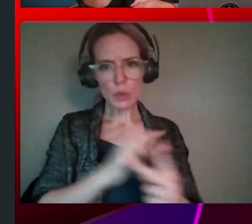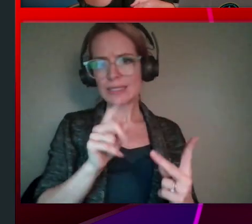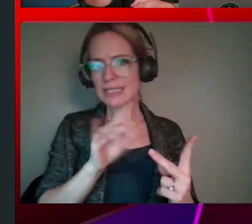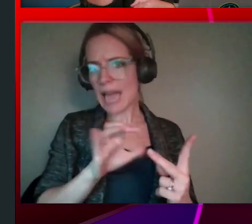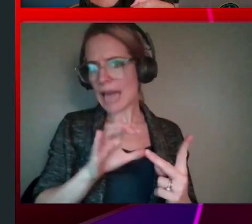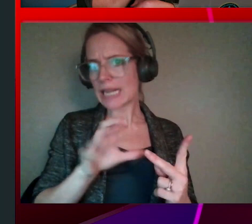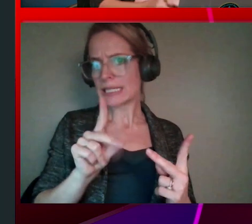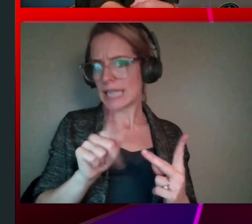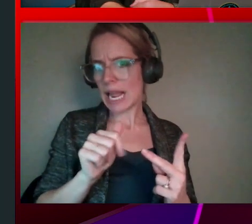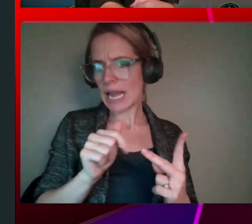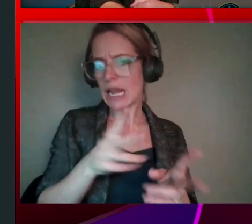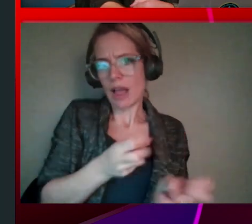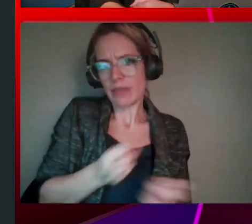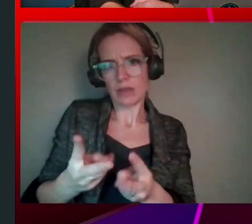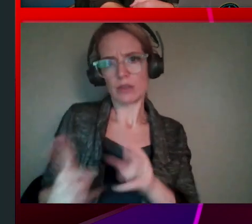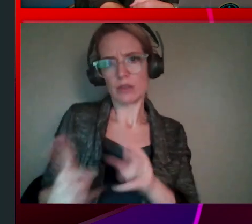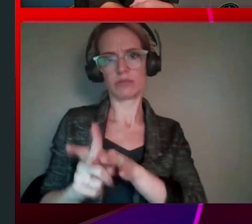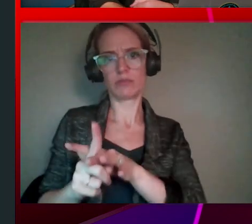using the Spring Boot framework.